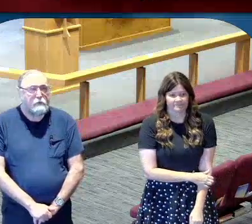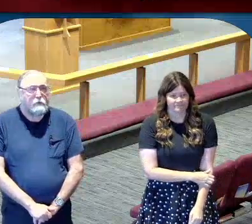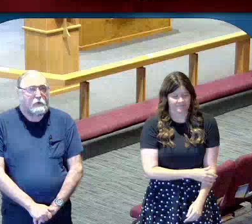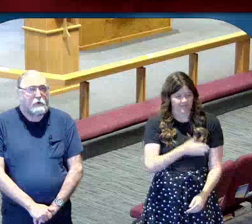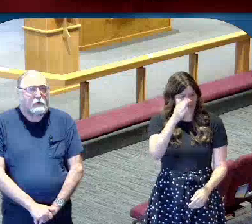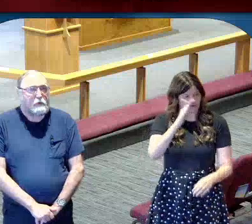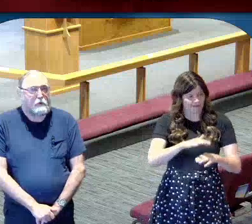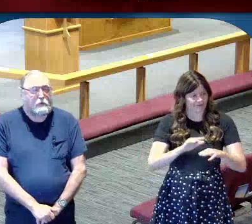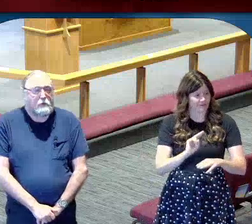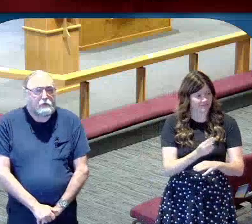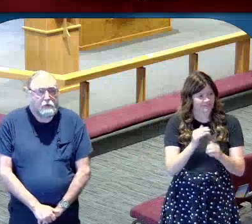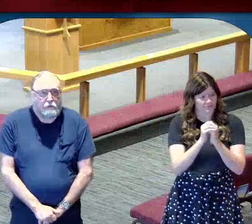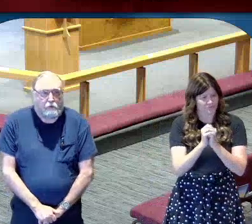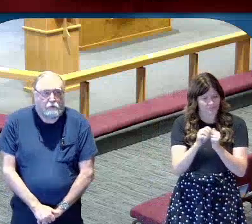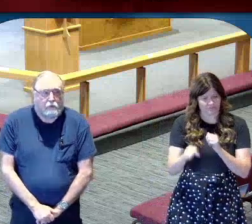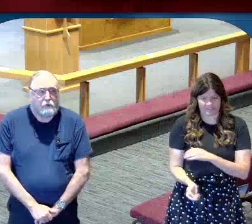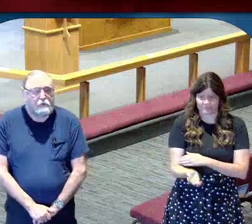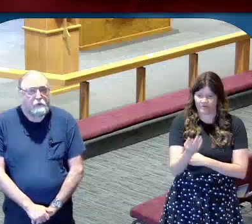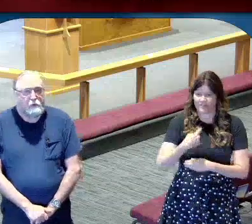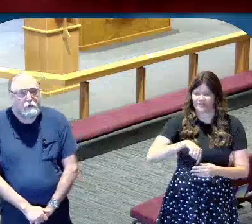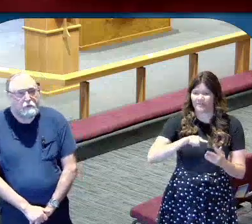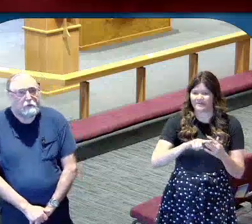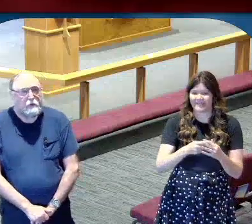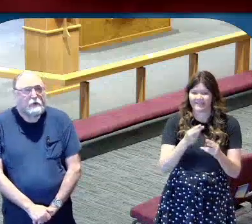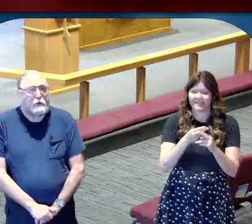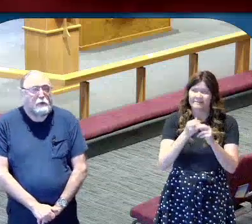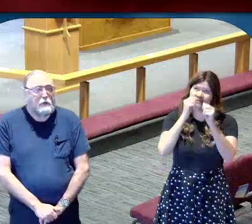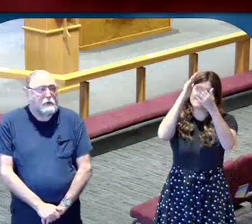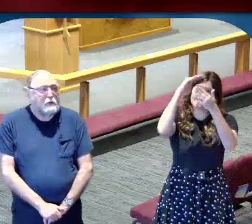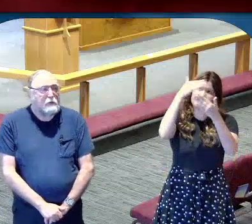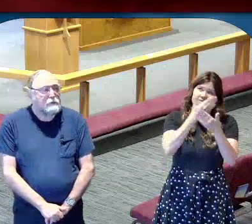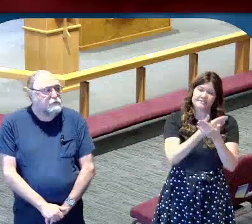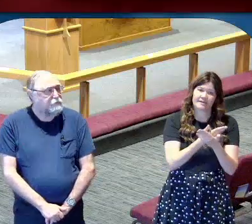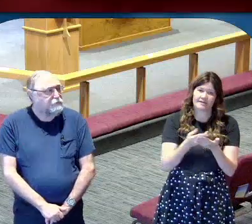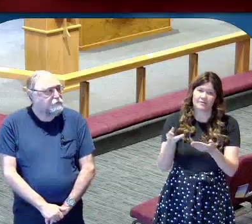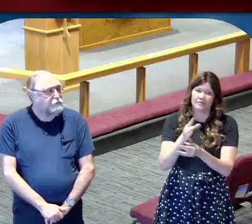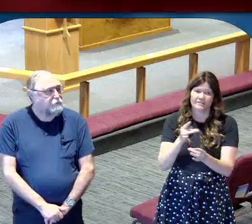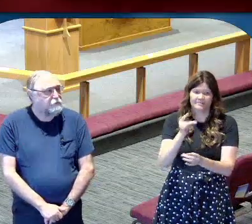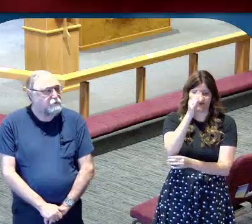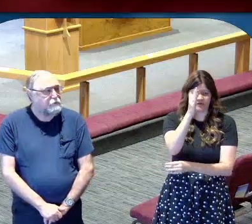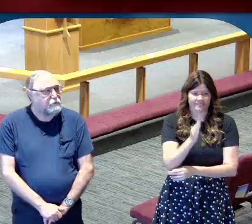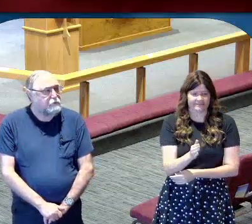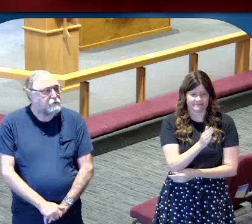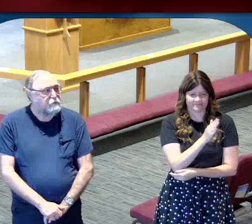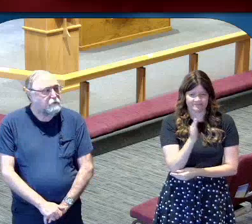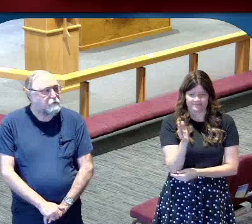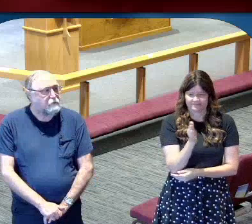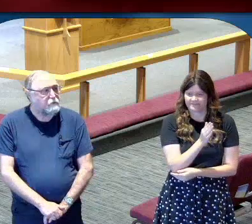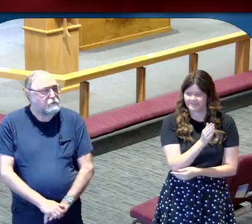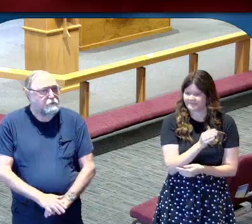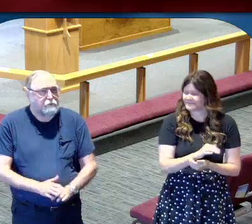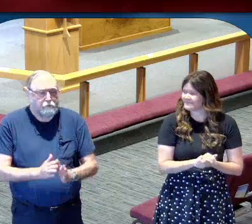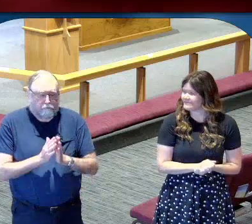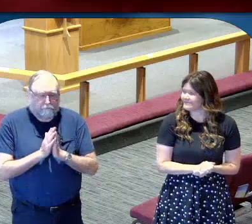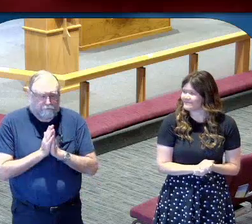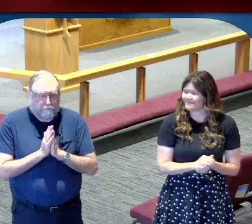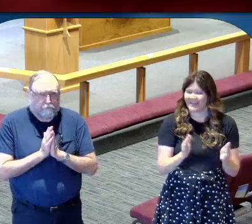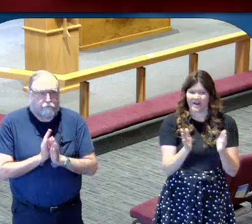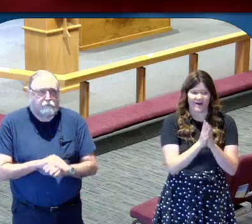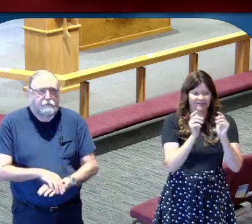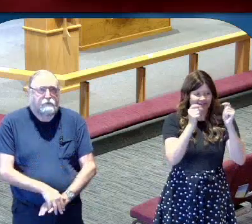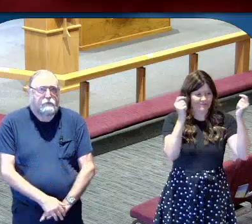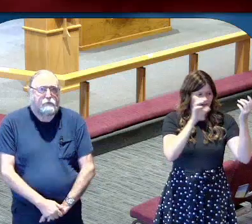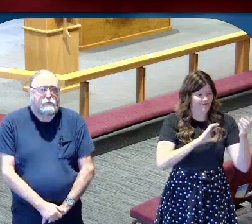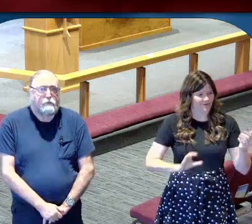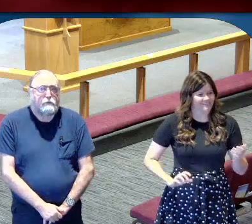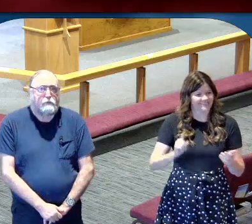God has called us to worship this morning, and so we begin. In the name of the Father, and the Son, and the Holy Spirit. Amen.